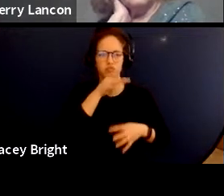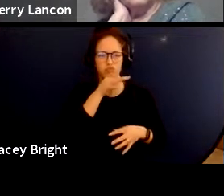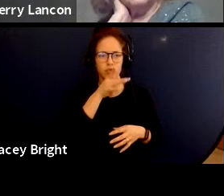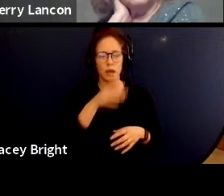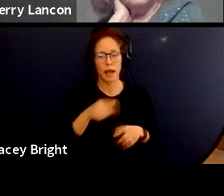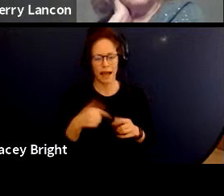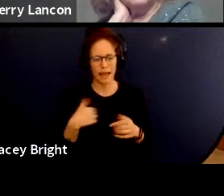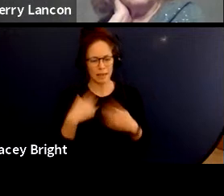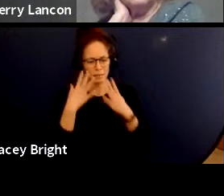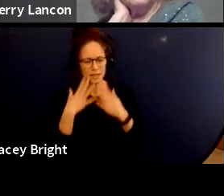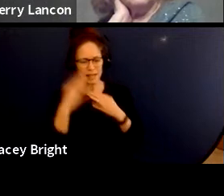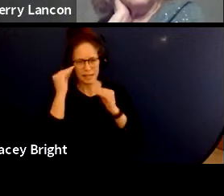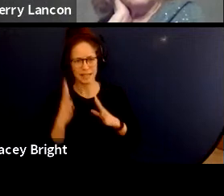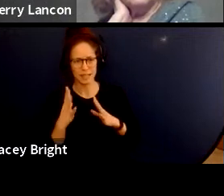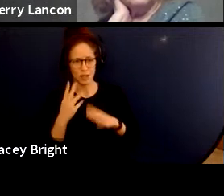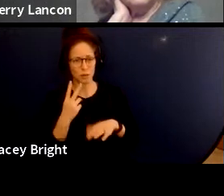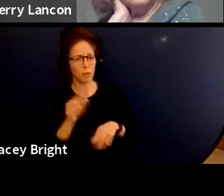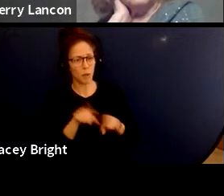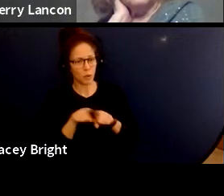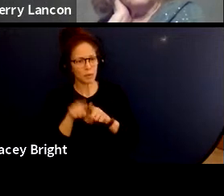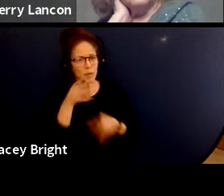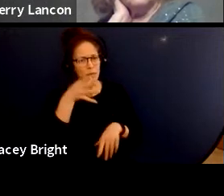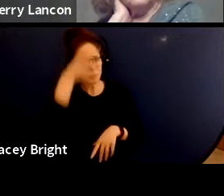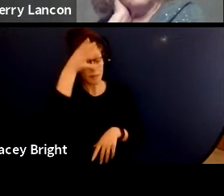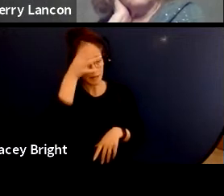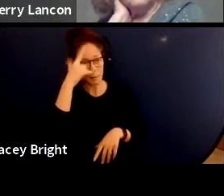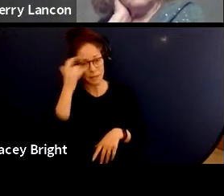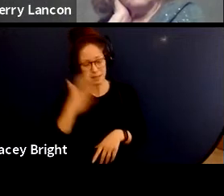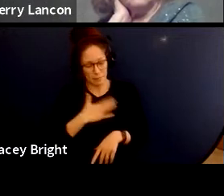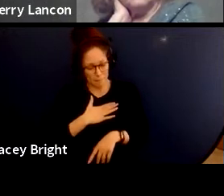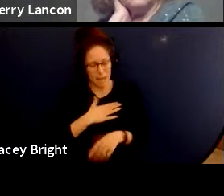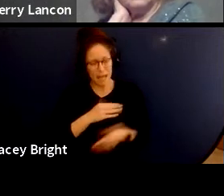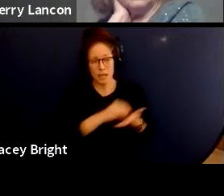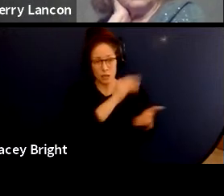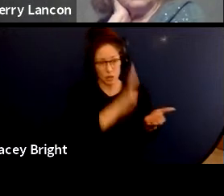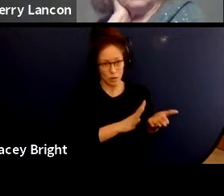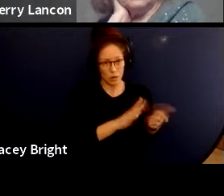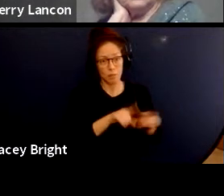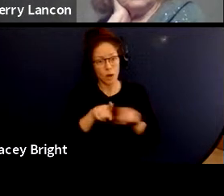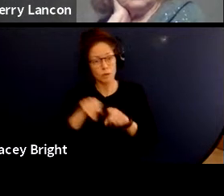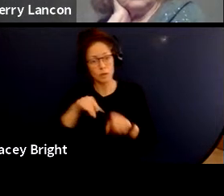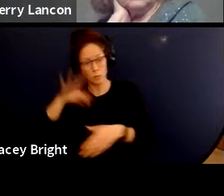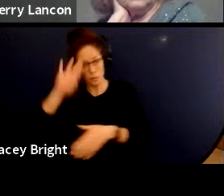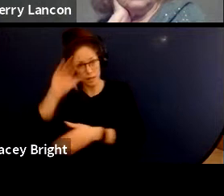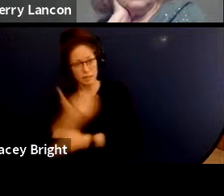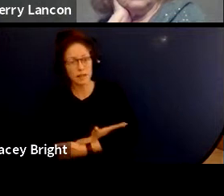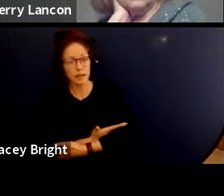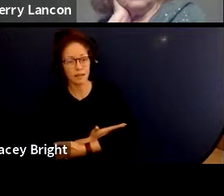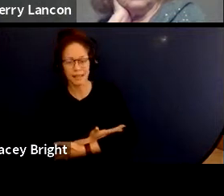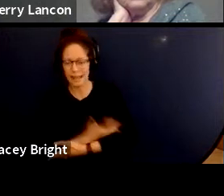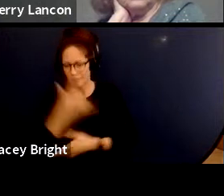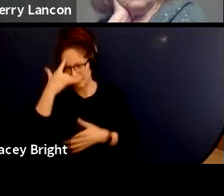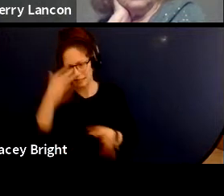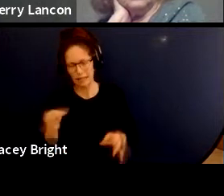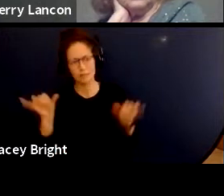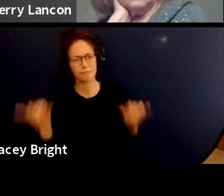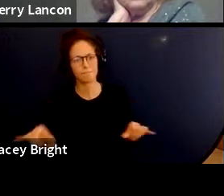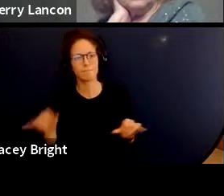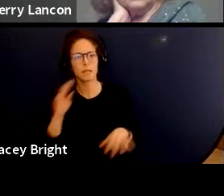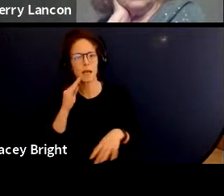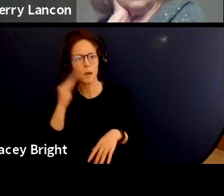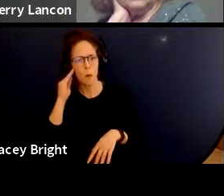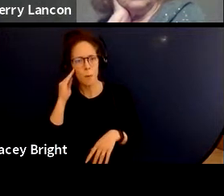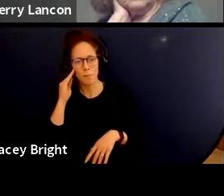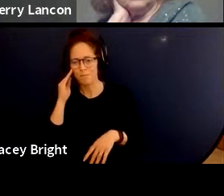sad as a teacher and parent that my students and my son have decided to stay at home are being left